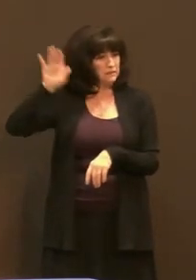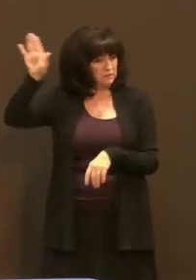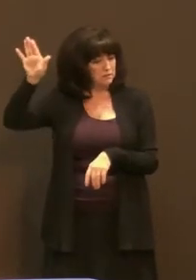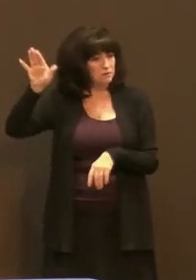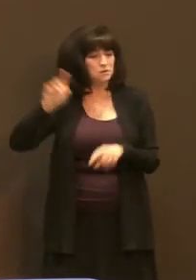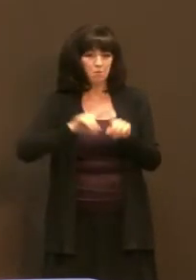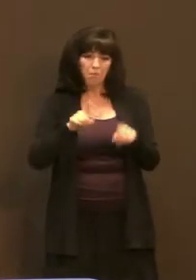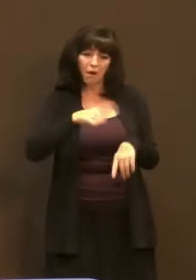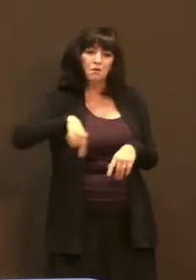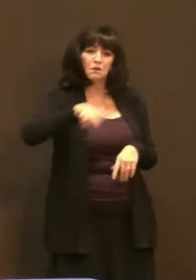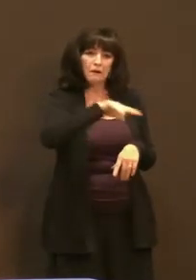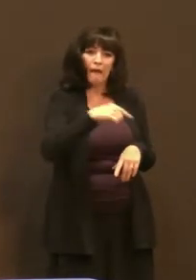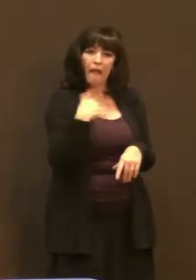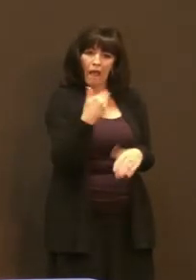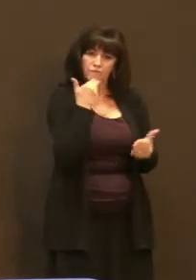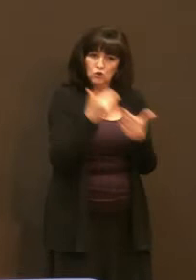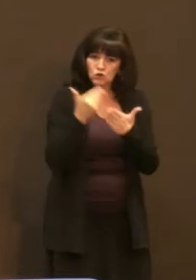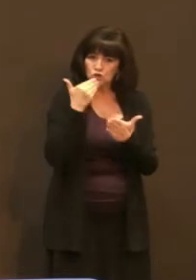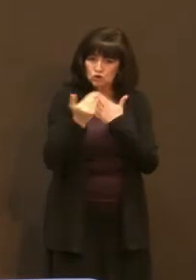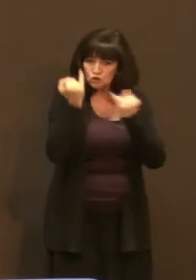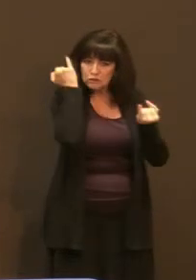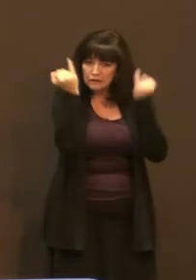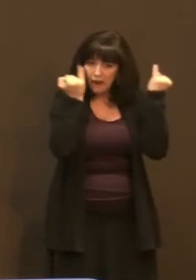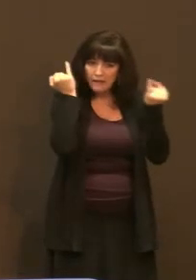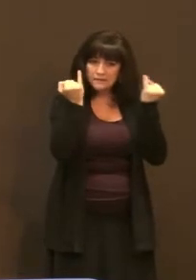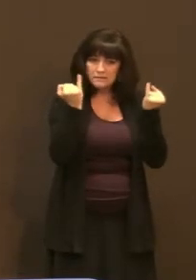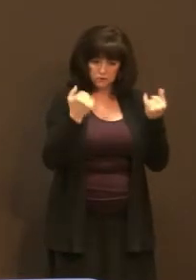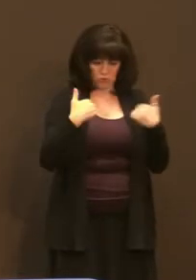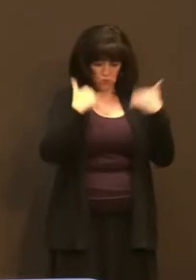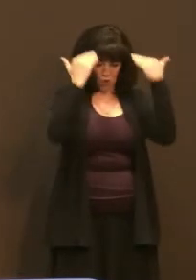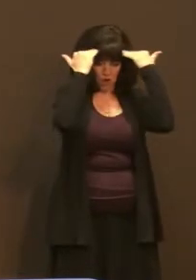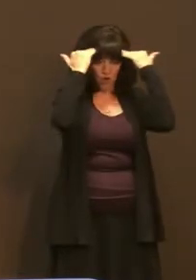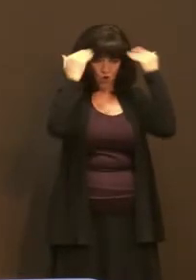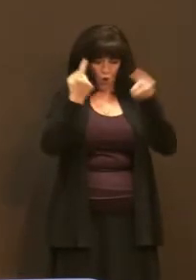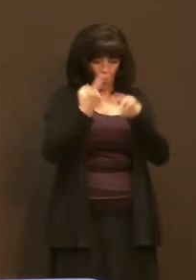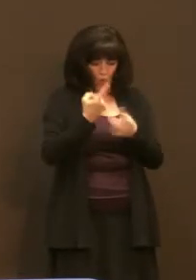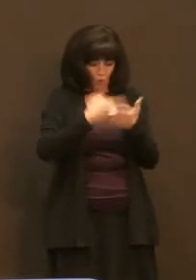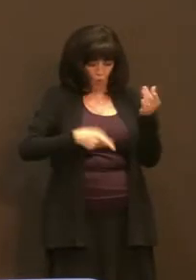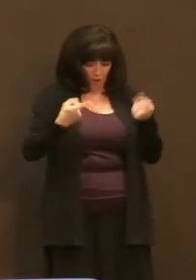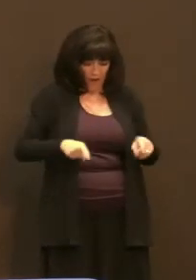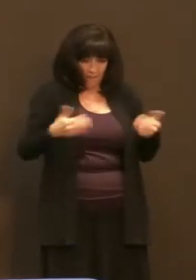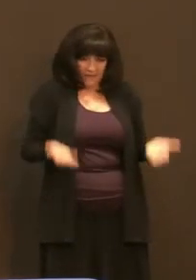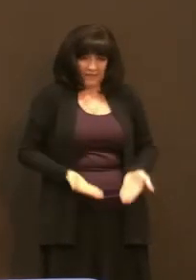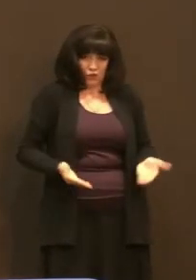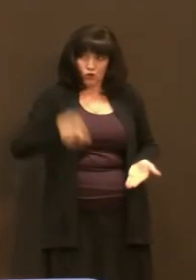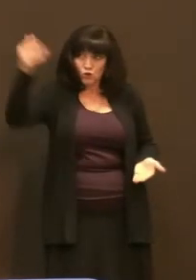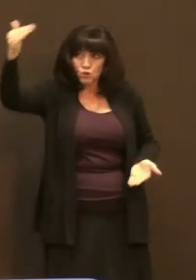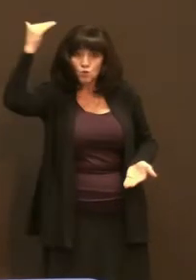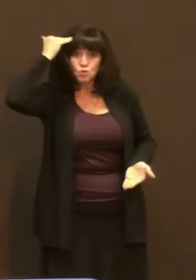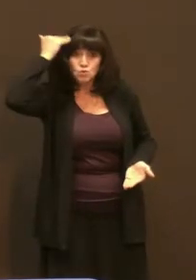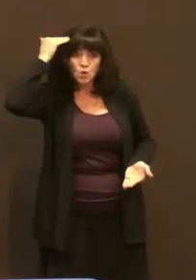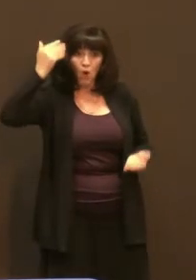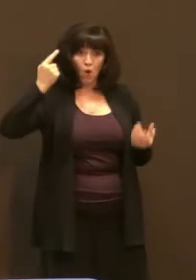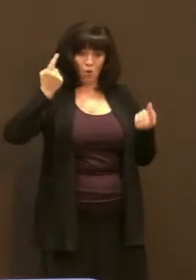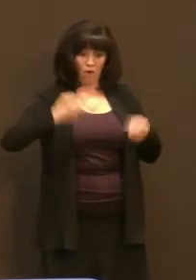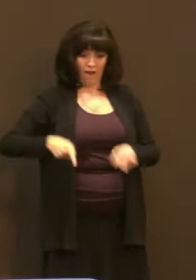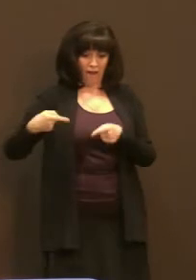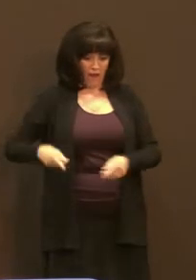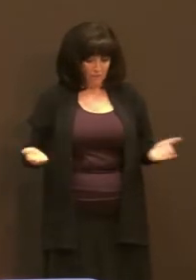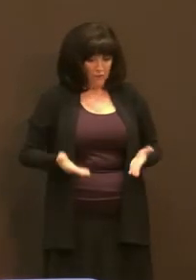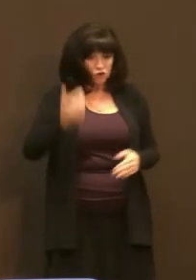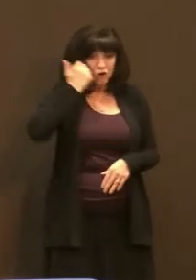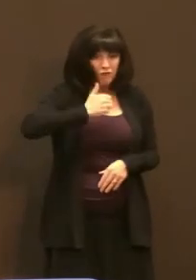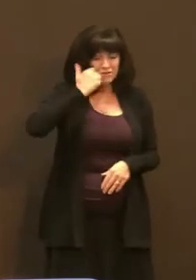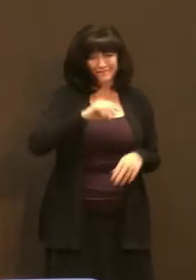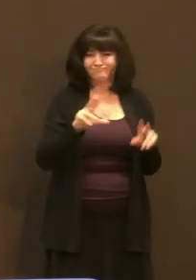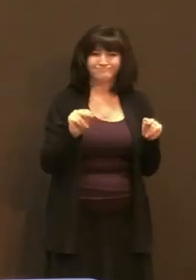idea. Governor Murphy has what's happening on the ground in our states than the White House does. In fact, all the data that they make decisions on is based on what